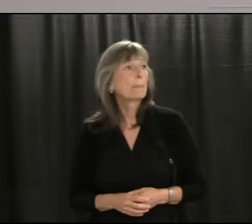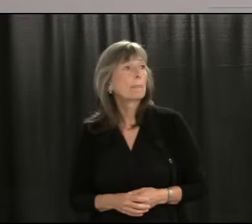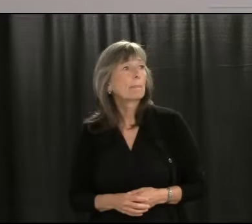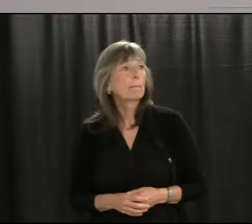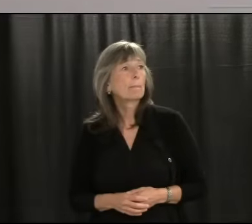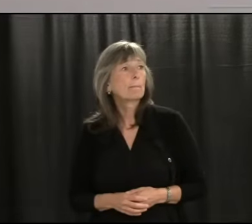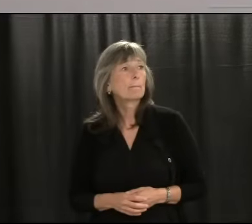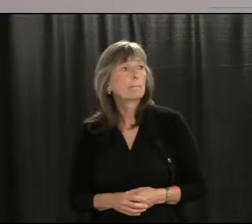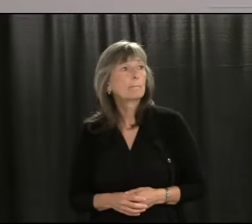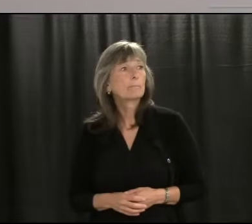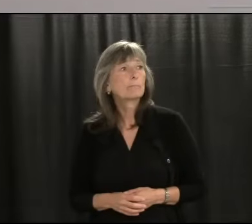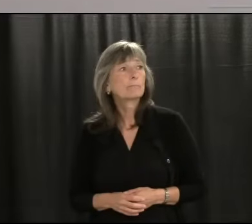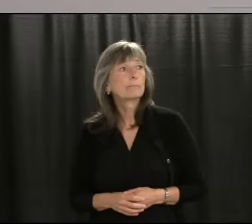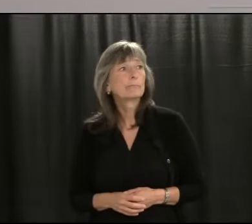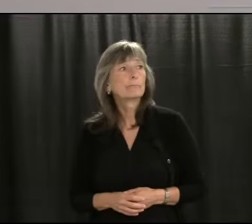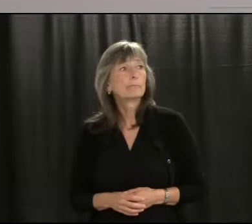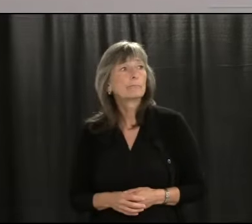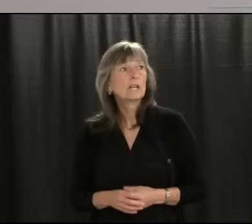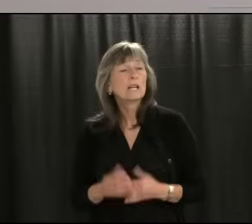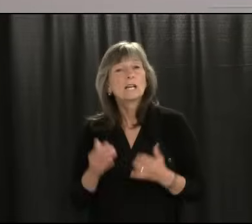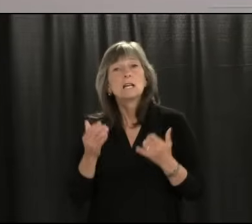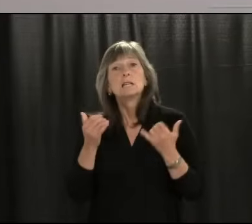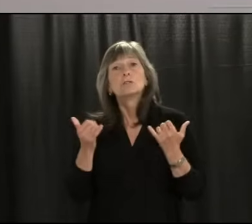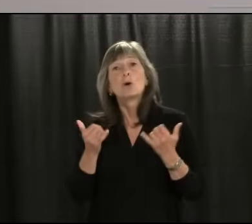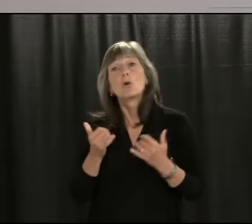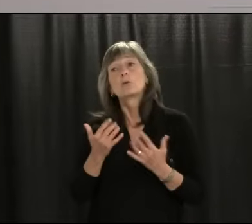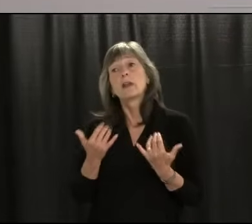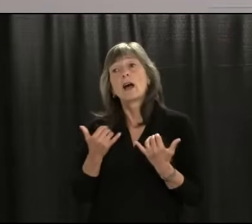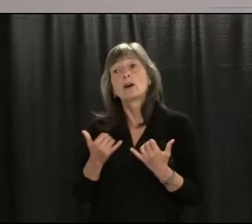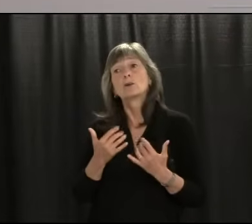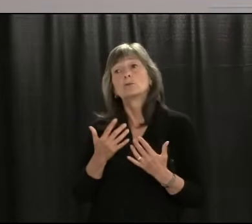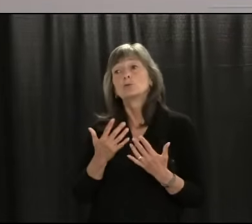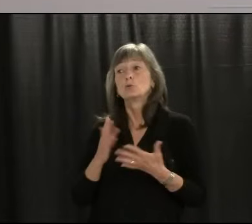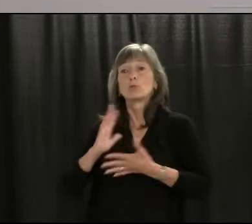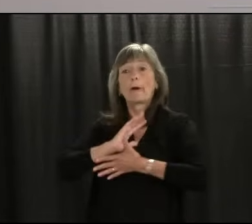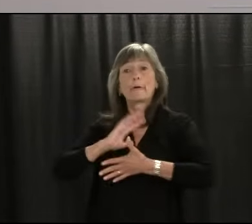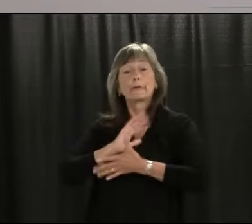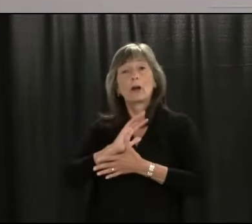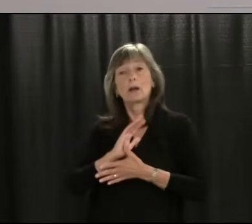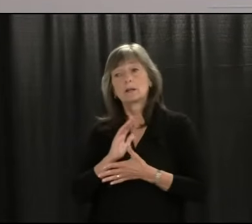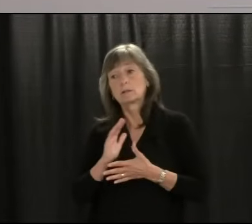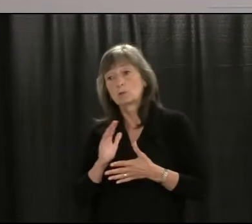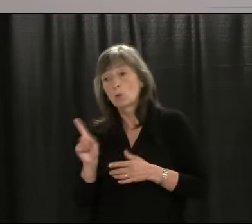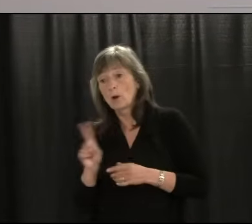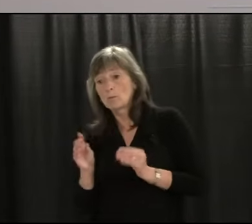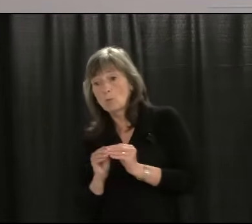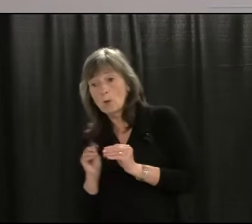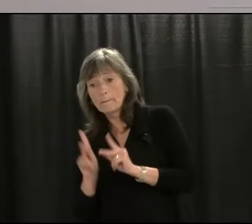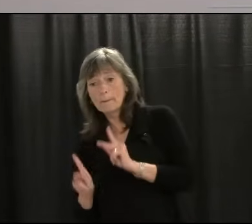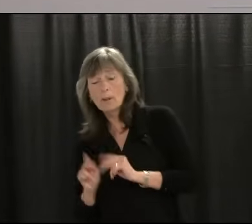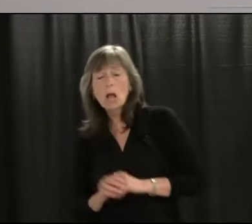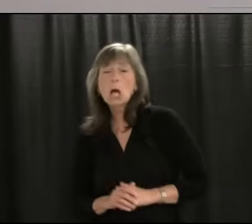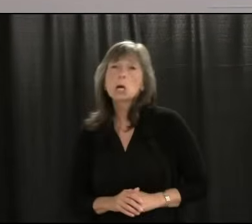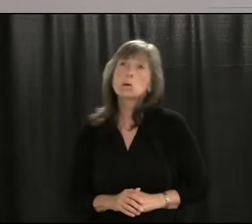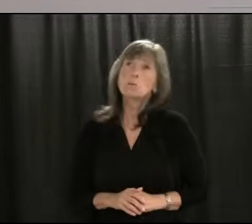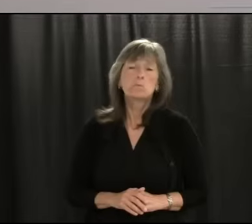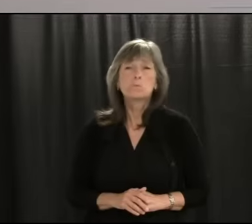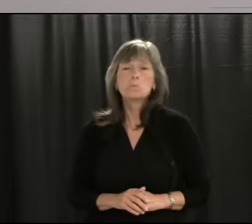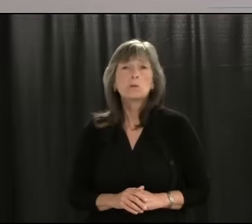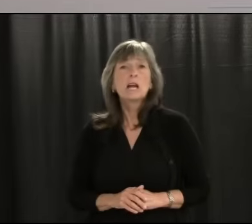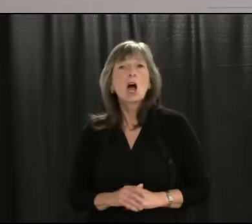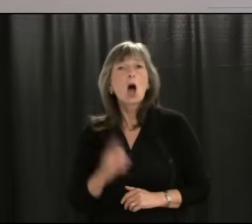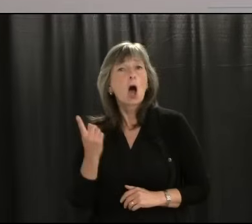kind of forced to make some sort of preference towards very populated areas? Is that fair to say? No, I don't know if that's fair to say. It's always